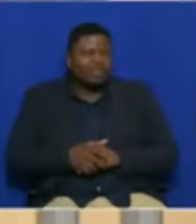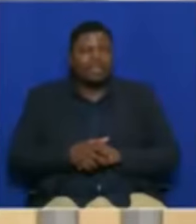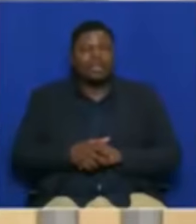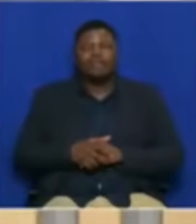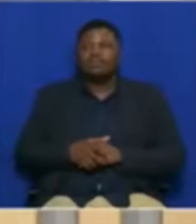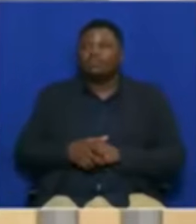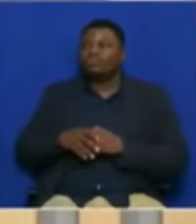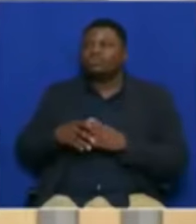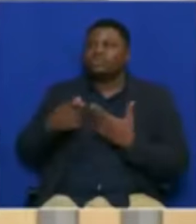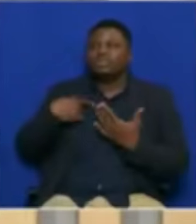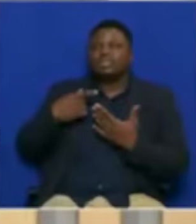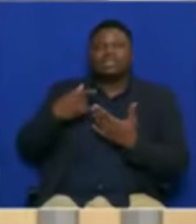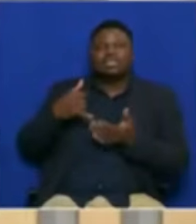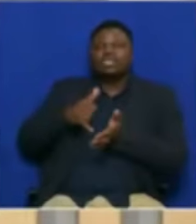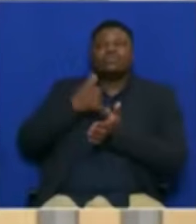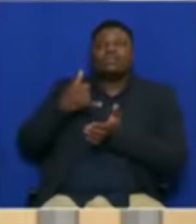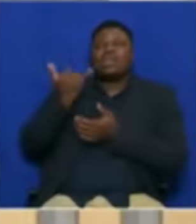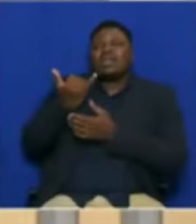Okay.